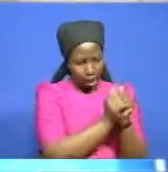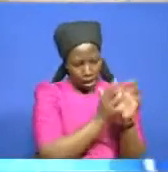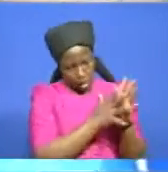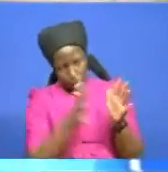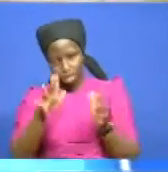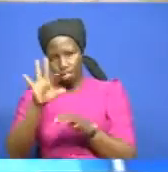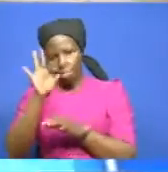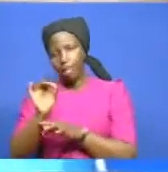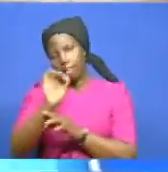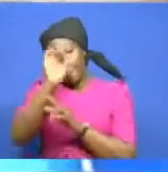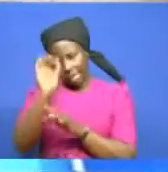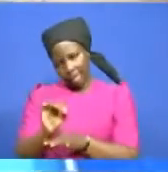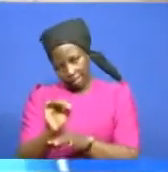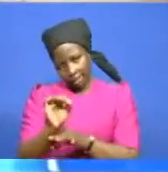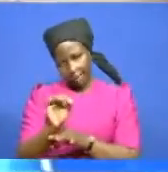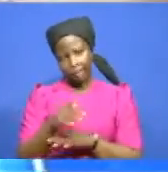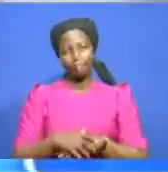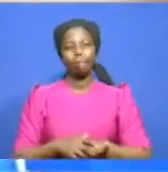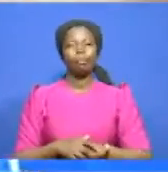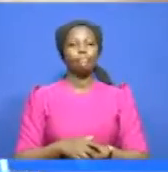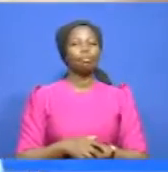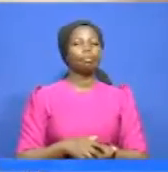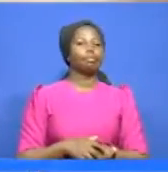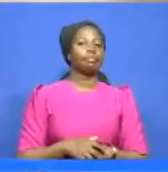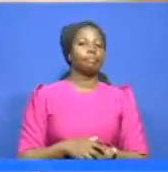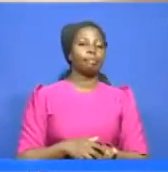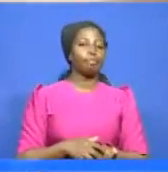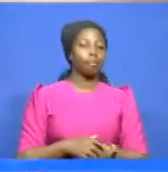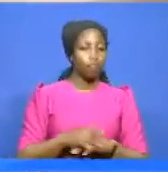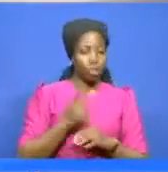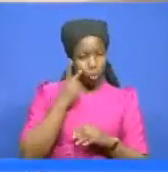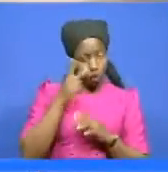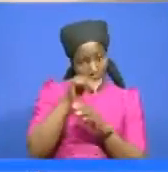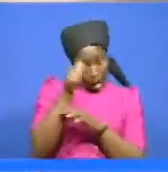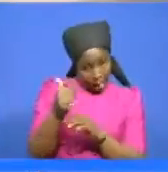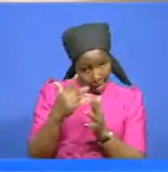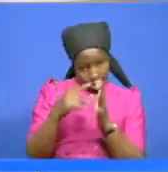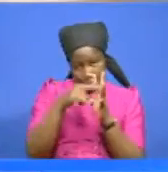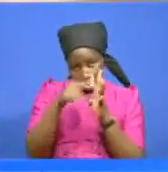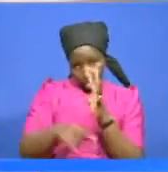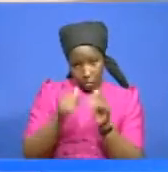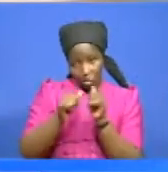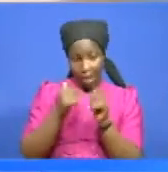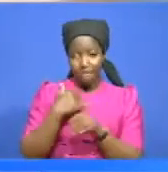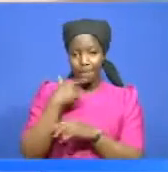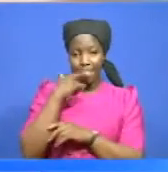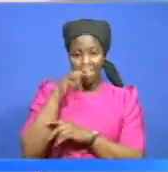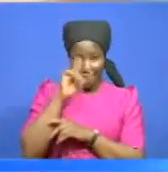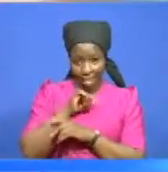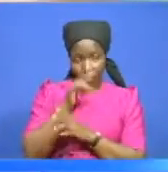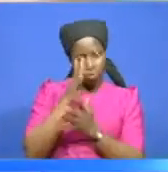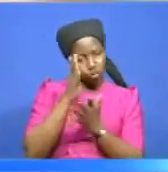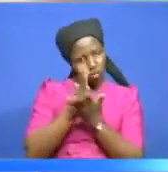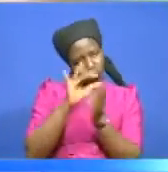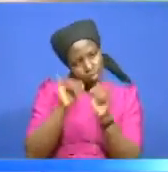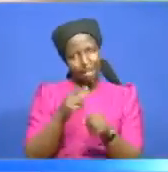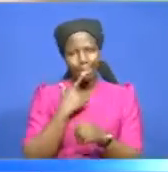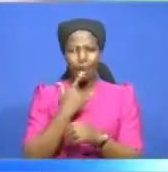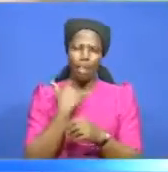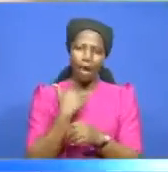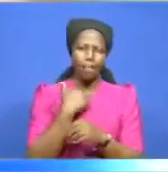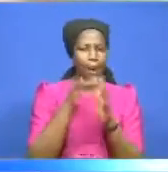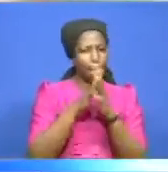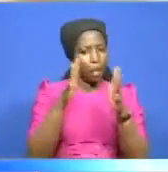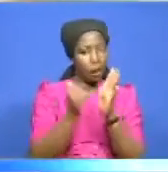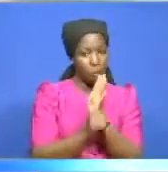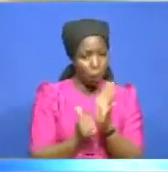30%. Now, looked at in context with these other variables that I've mentioned, you can tell that there's a fundamental problem. So